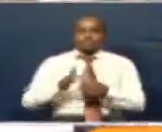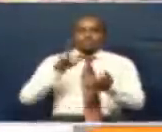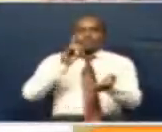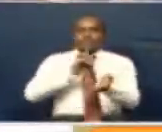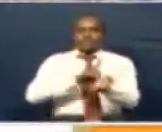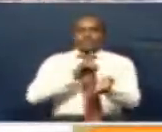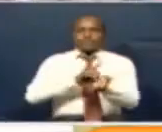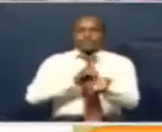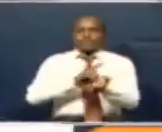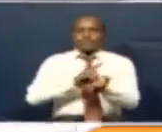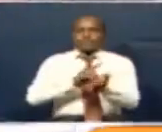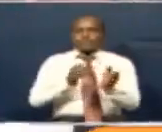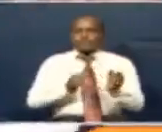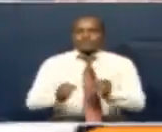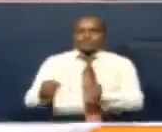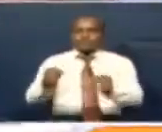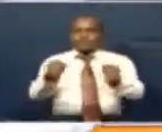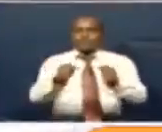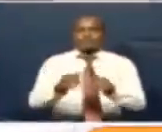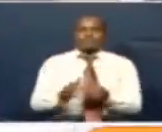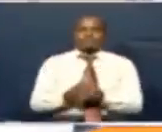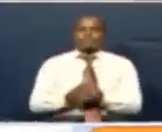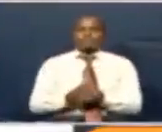Doctors on the streets,